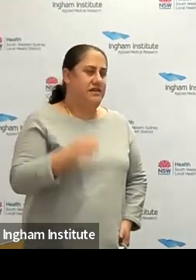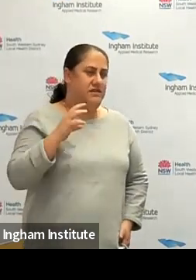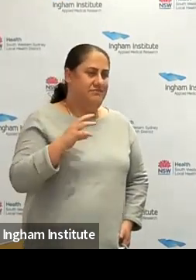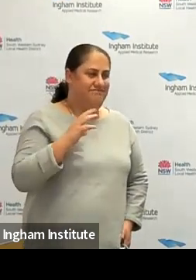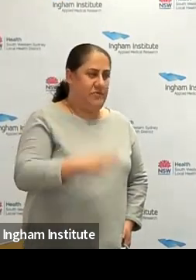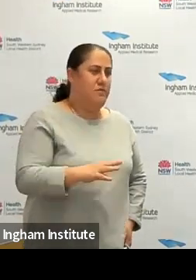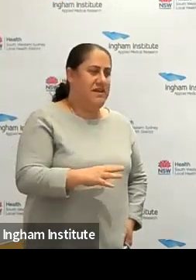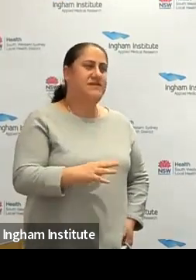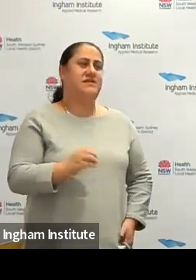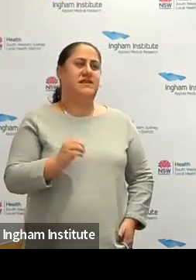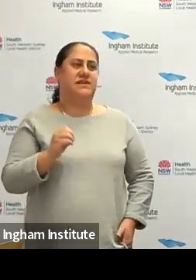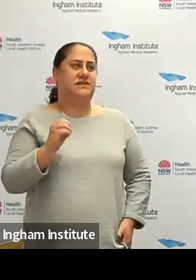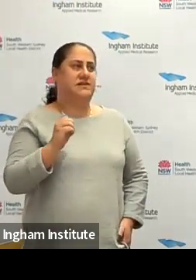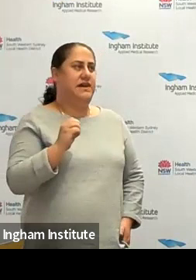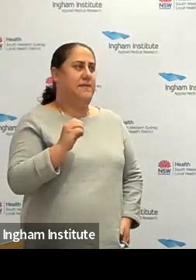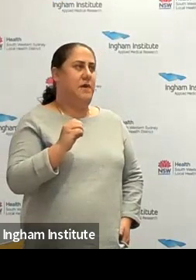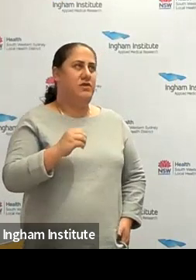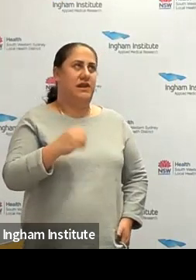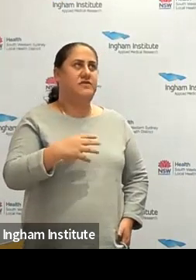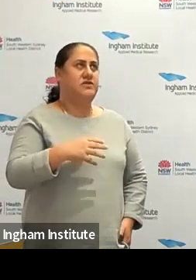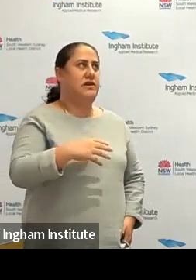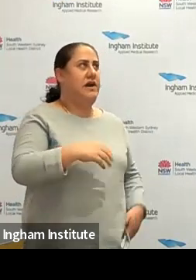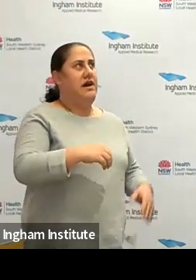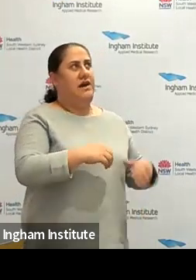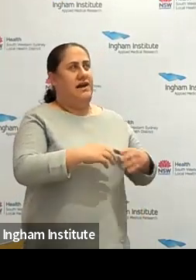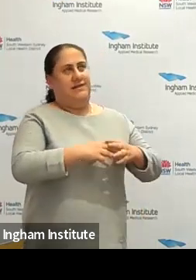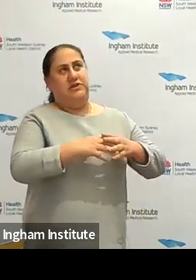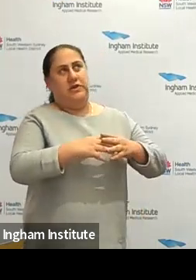I think from this is I would love